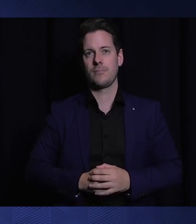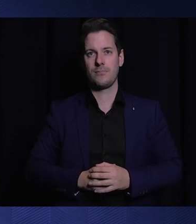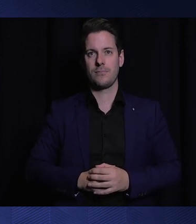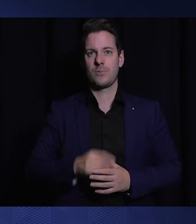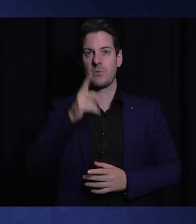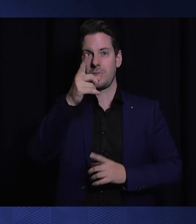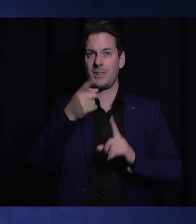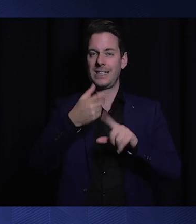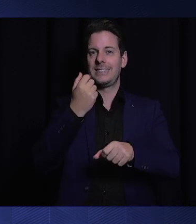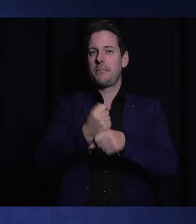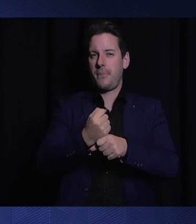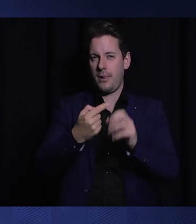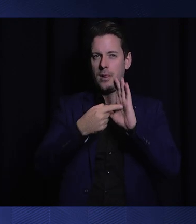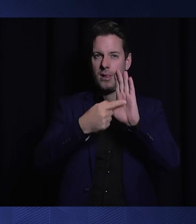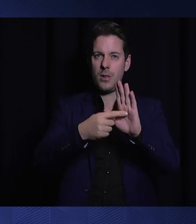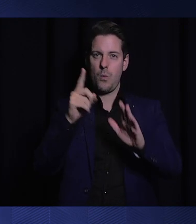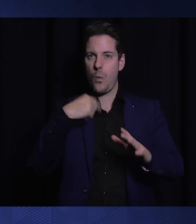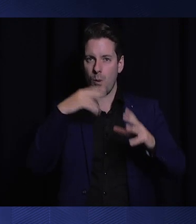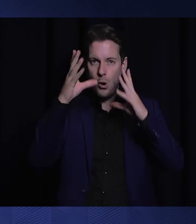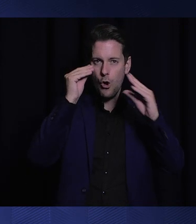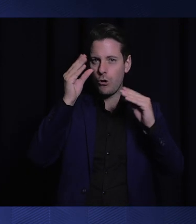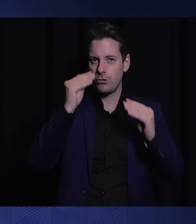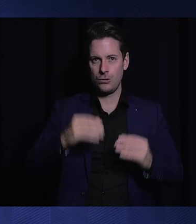have learned from this project. Thank you.